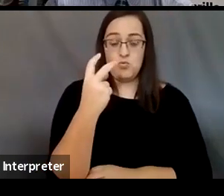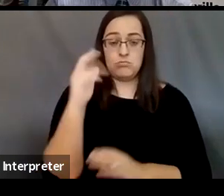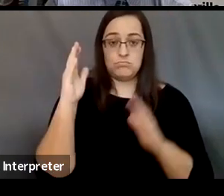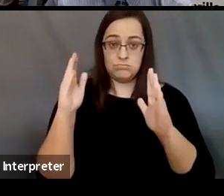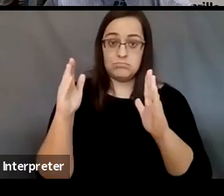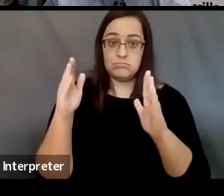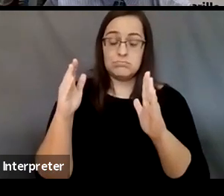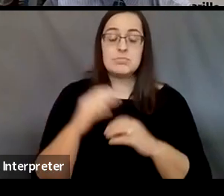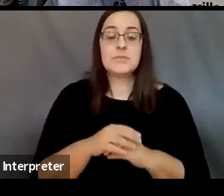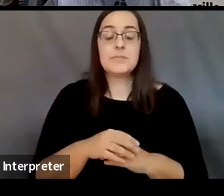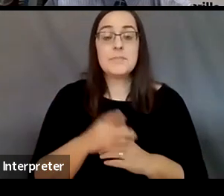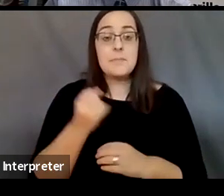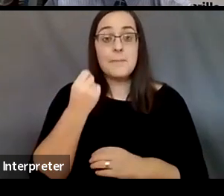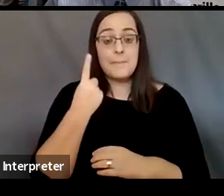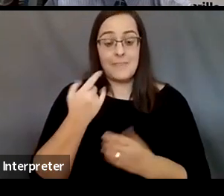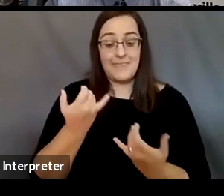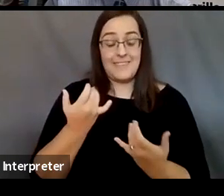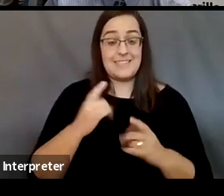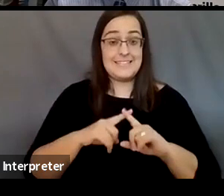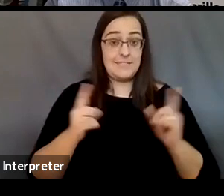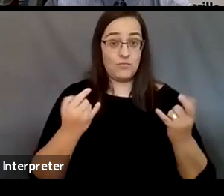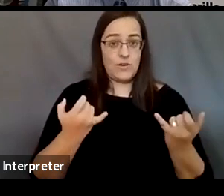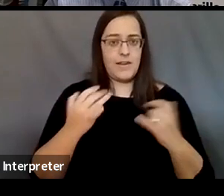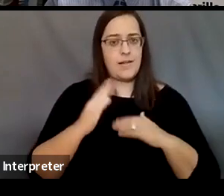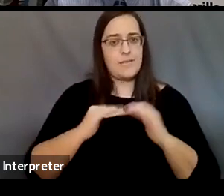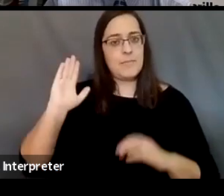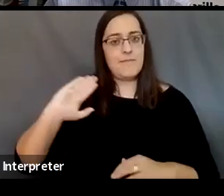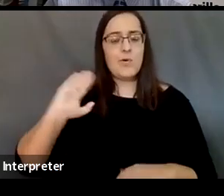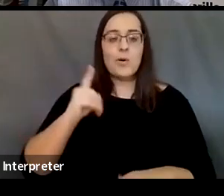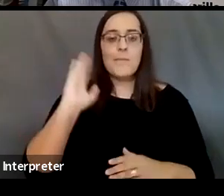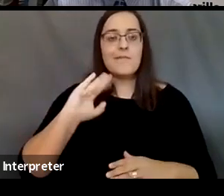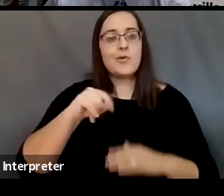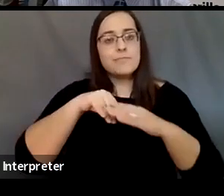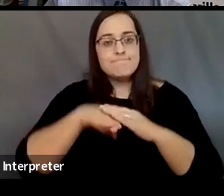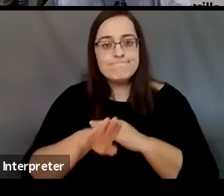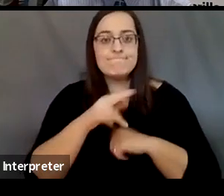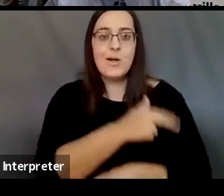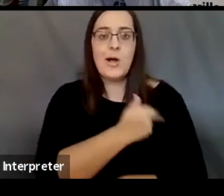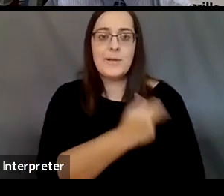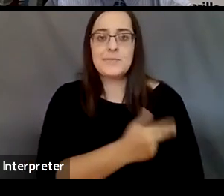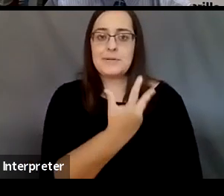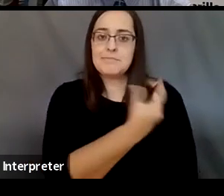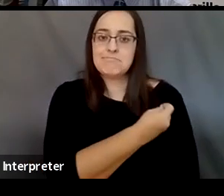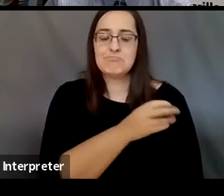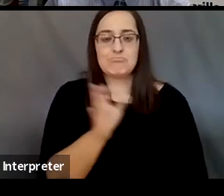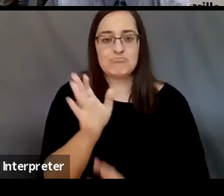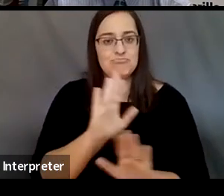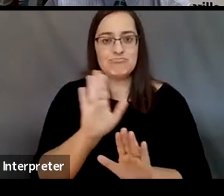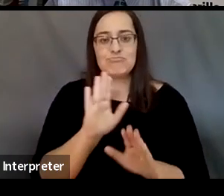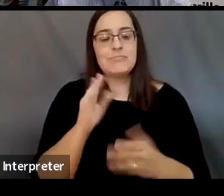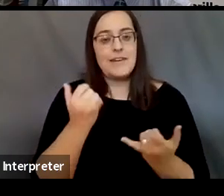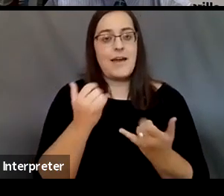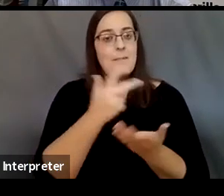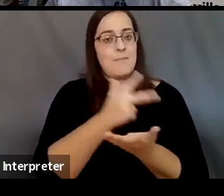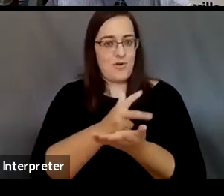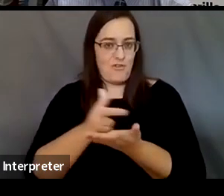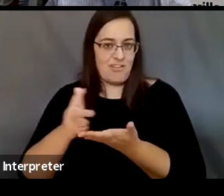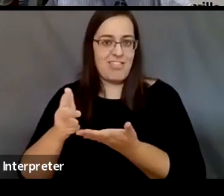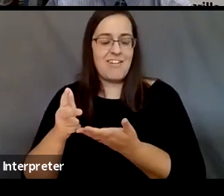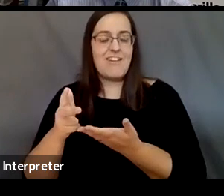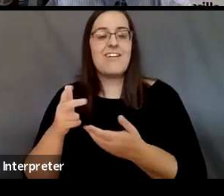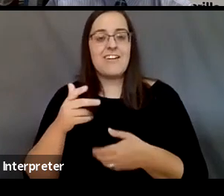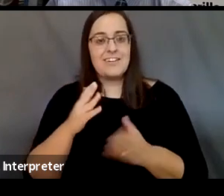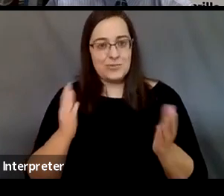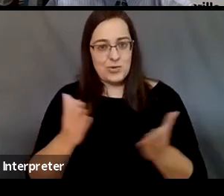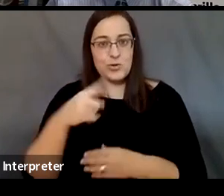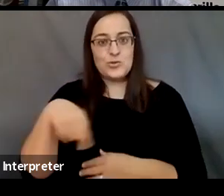the difference between this one and past ones, in the past, you came into the hospital and were vaccinated. This one we're all doing in the parking lot. And so encourage